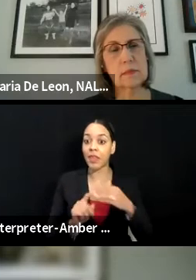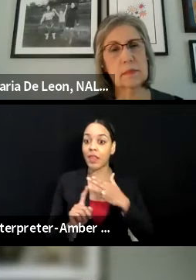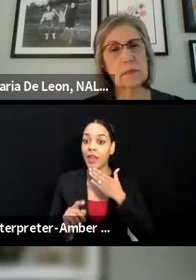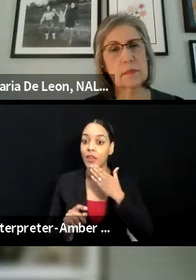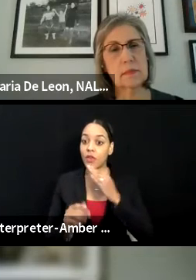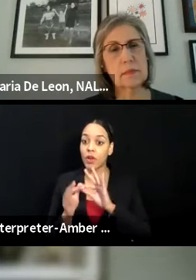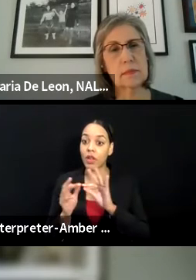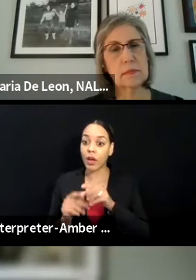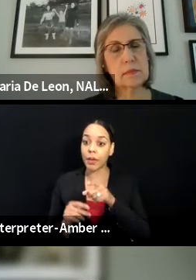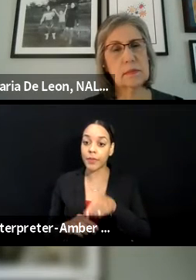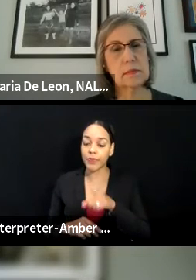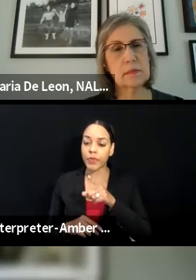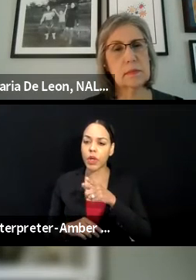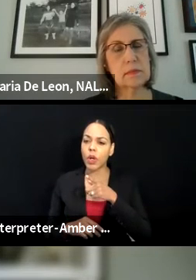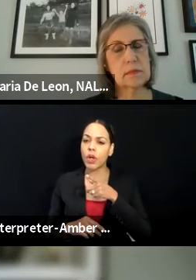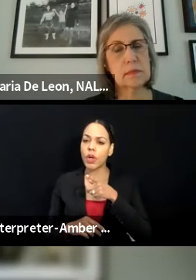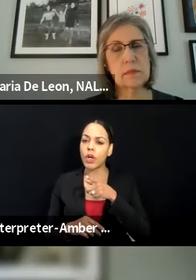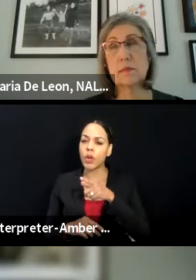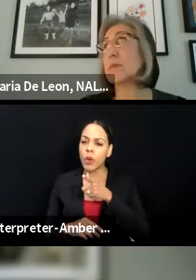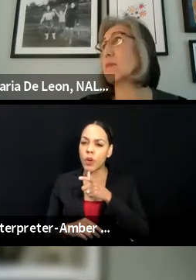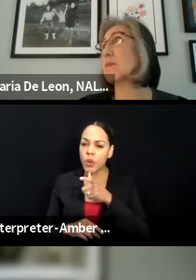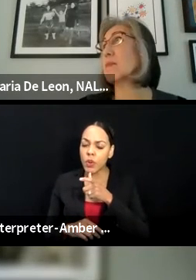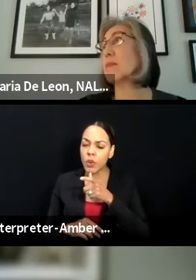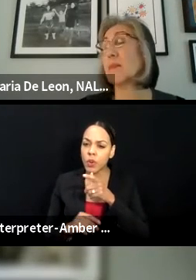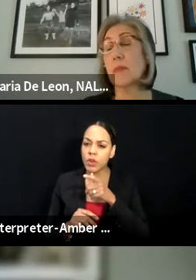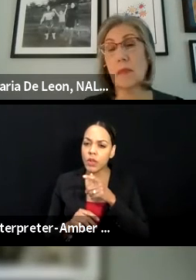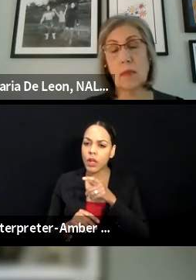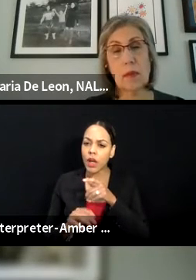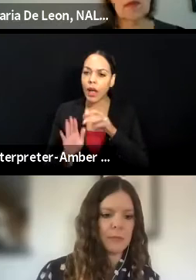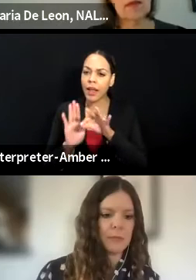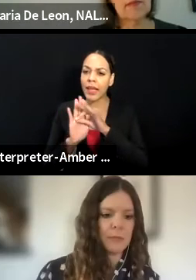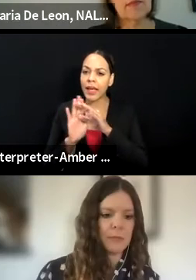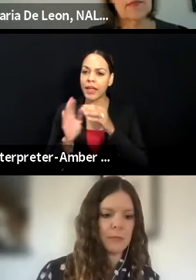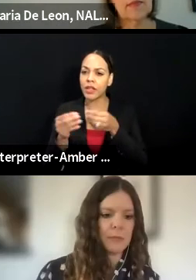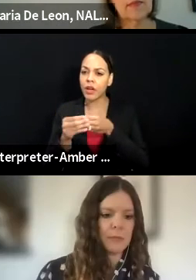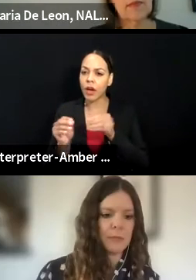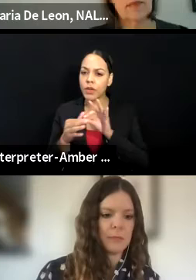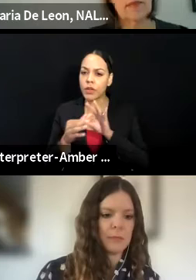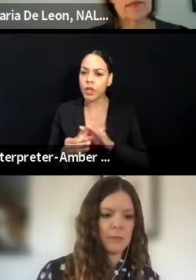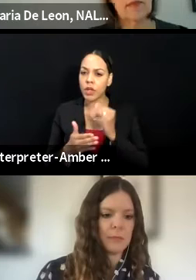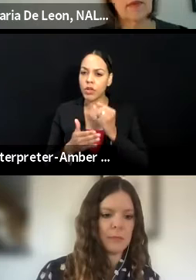elected office in terms of arts funding and democracy?